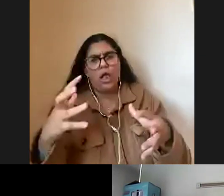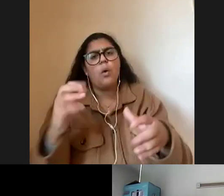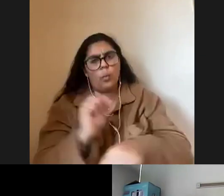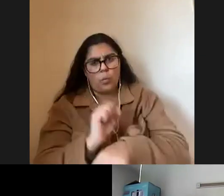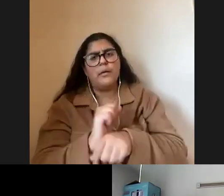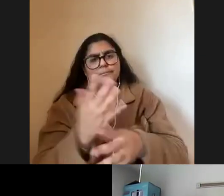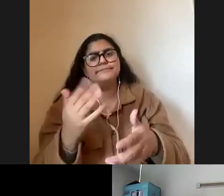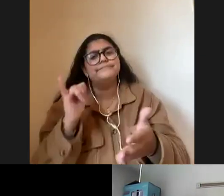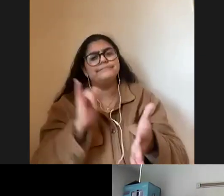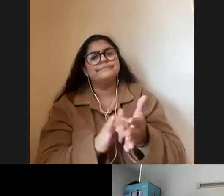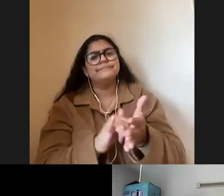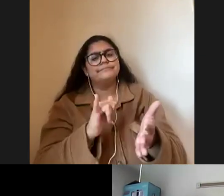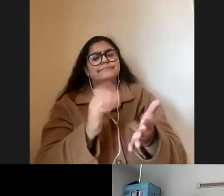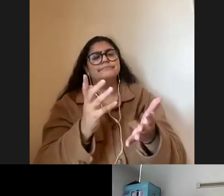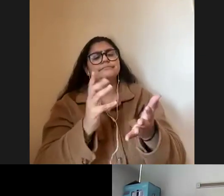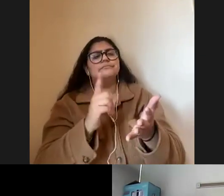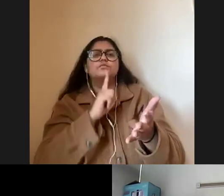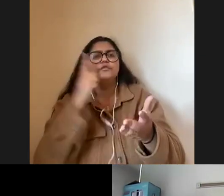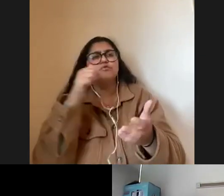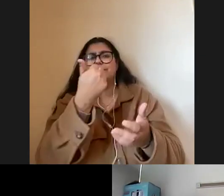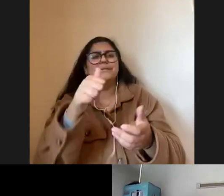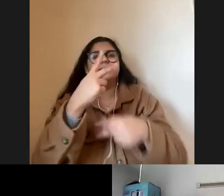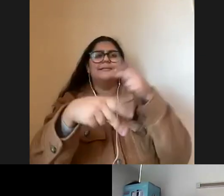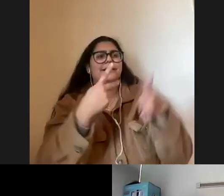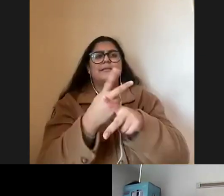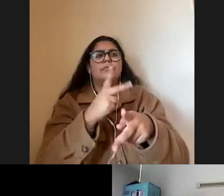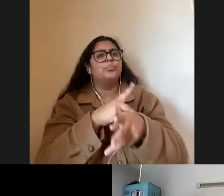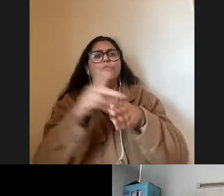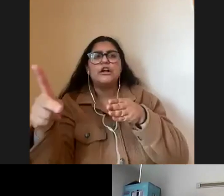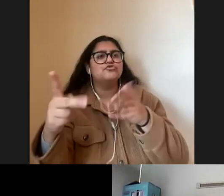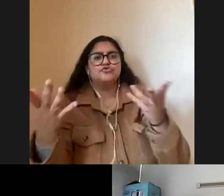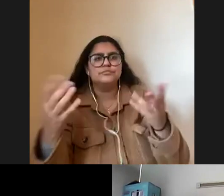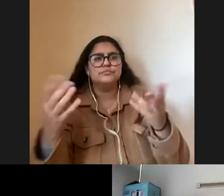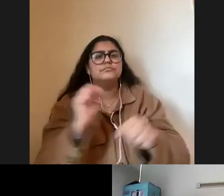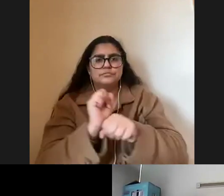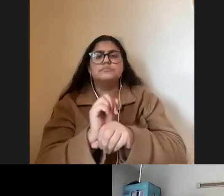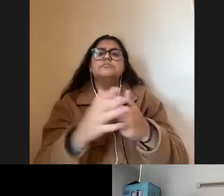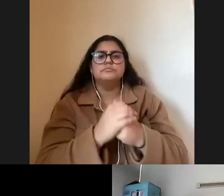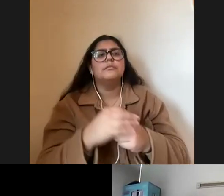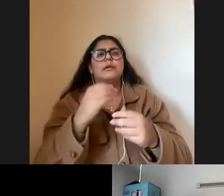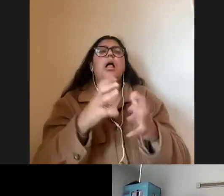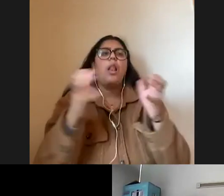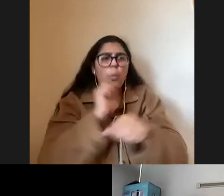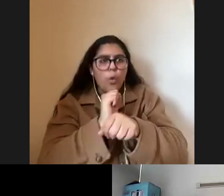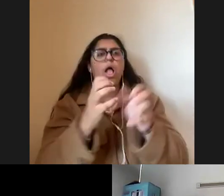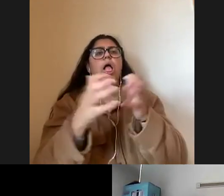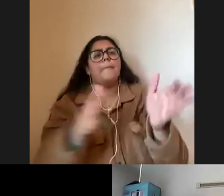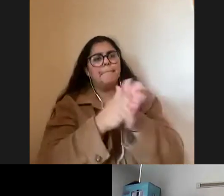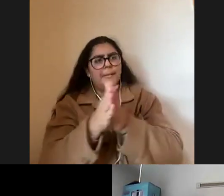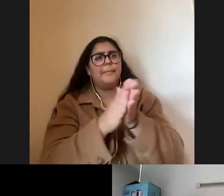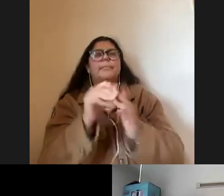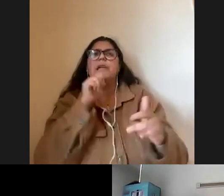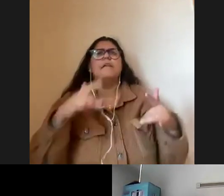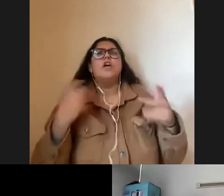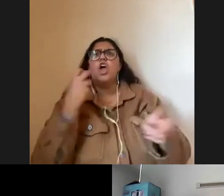how it is for basically any like professional thing. It takes a lot of work, it takes a lot of passion, but it doesn't usually feel hard. It